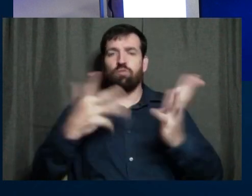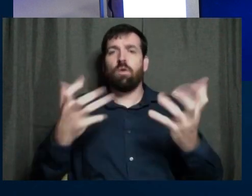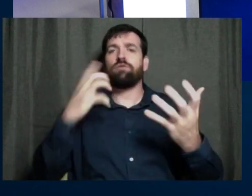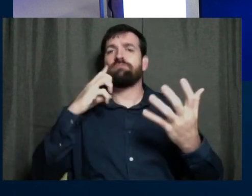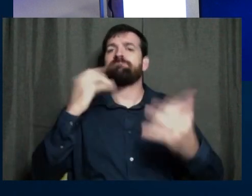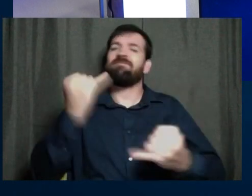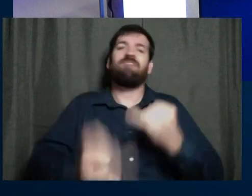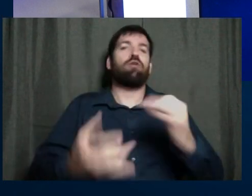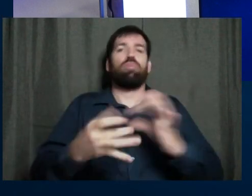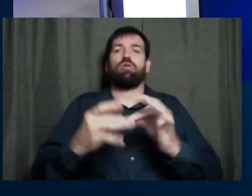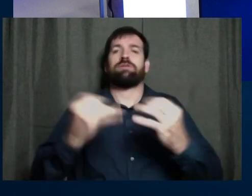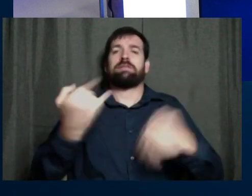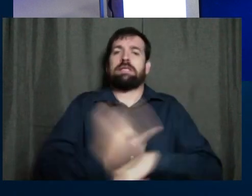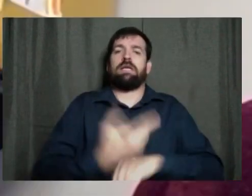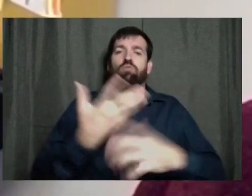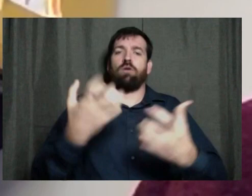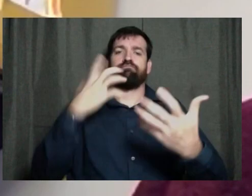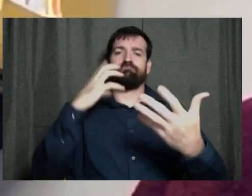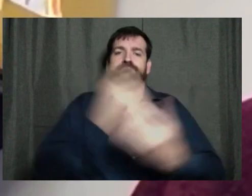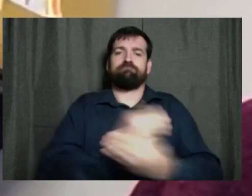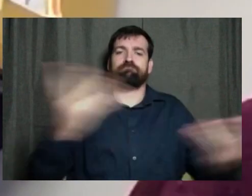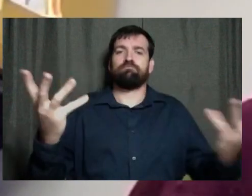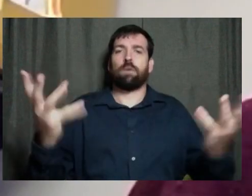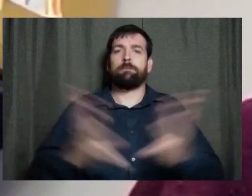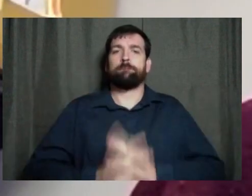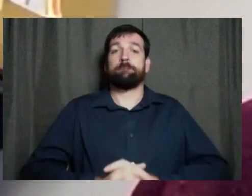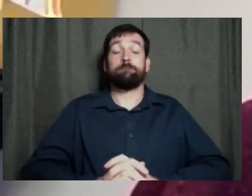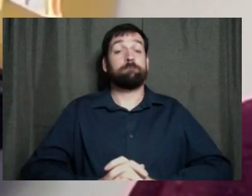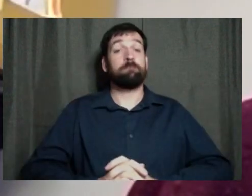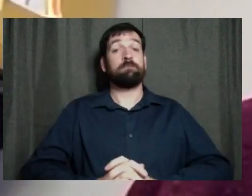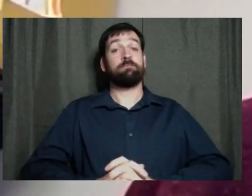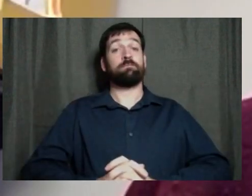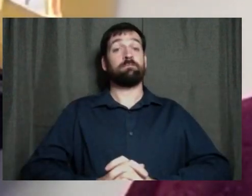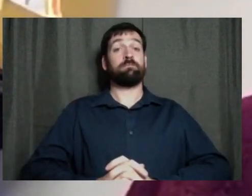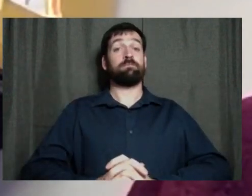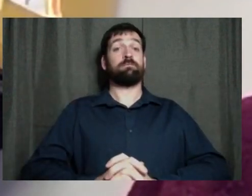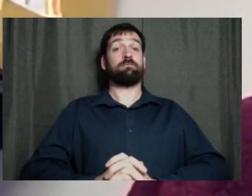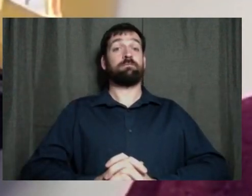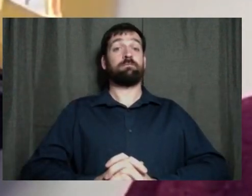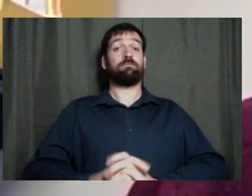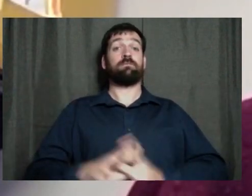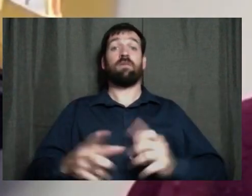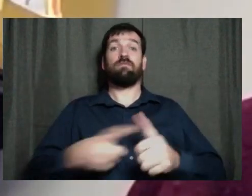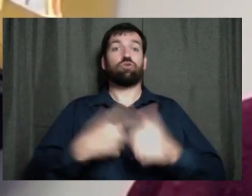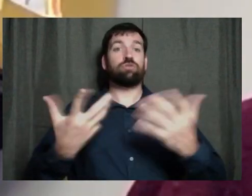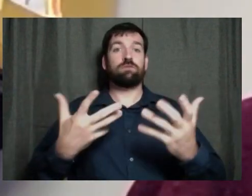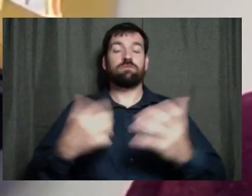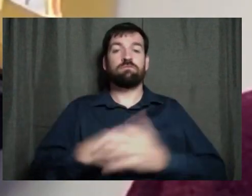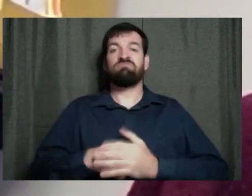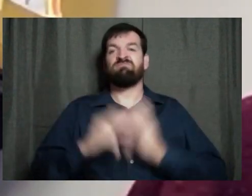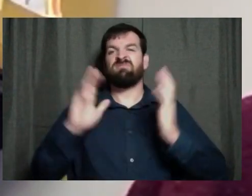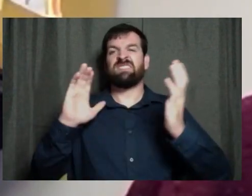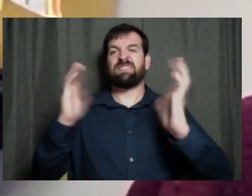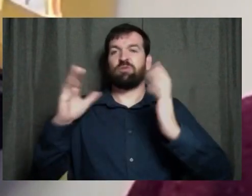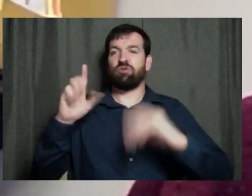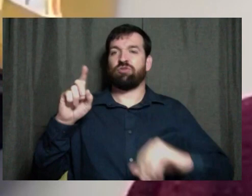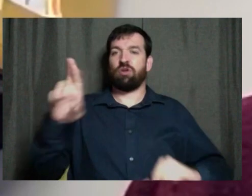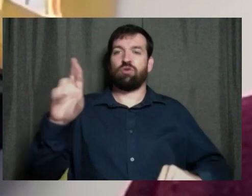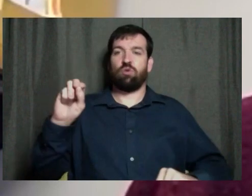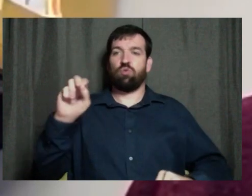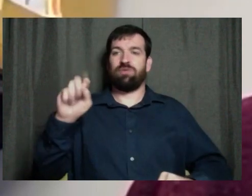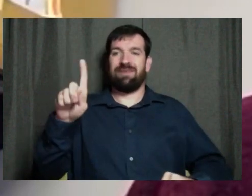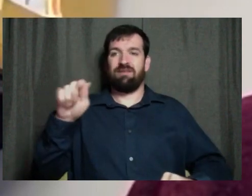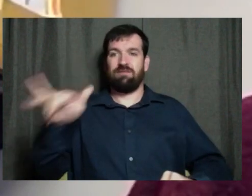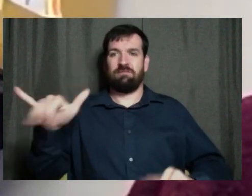today? What do you want us to know? I guess my first thought would just be very similar to what Dr. Oday just said. Know